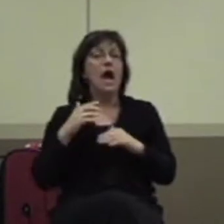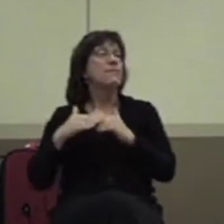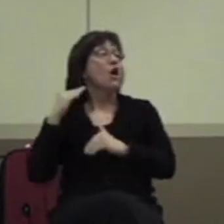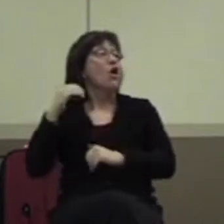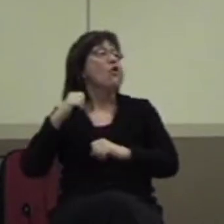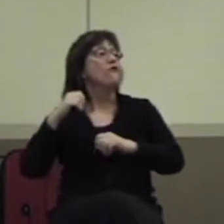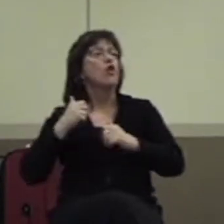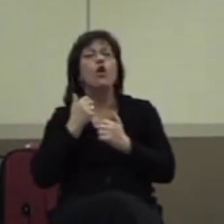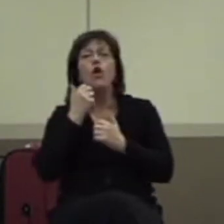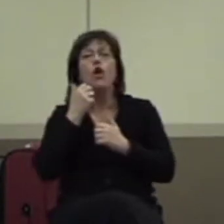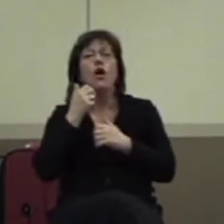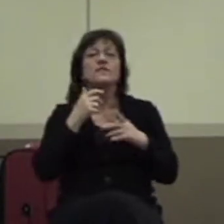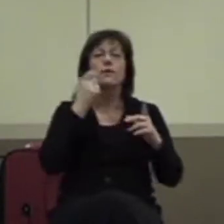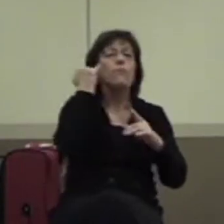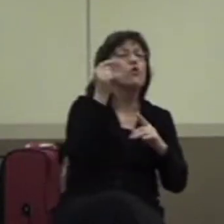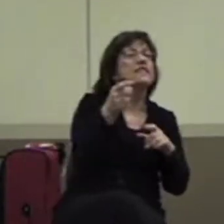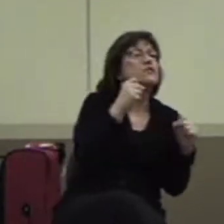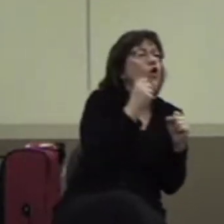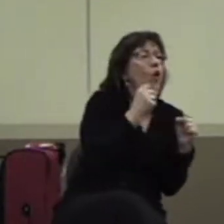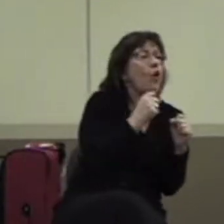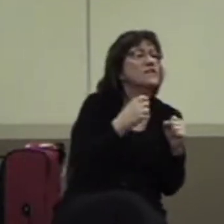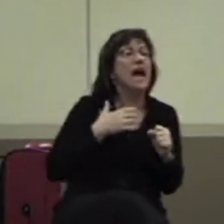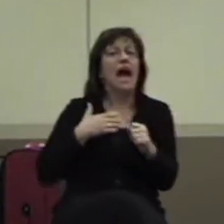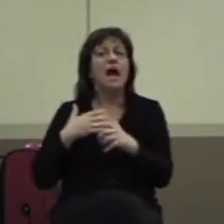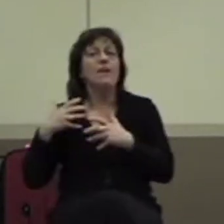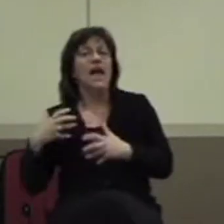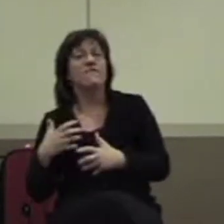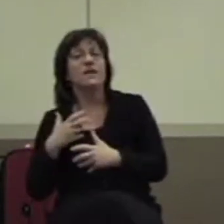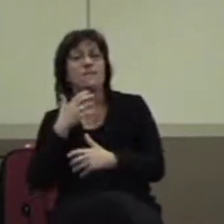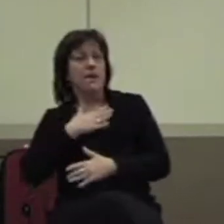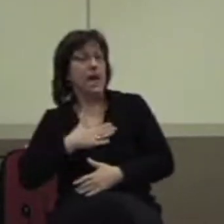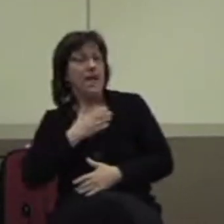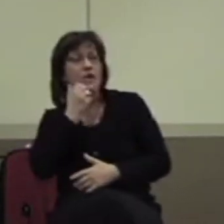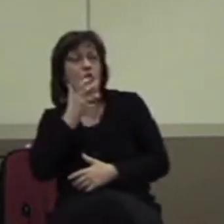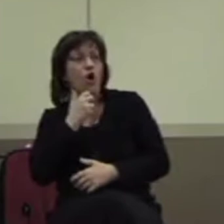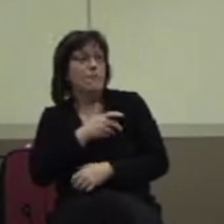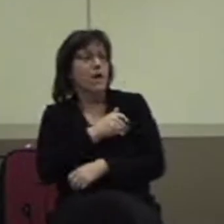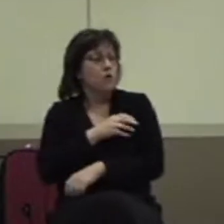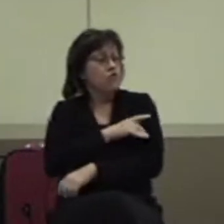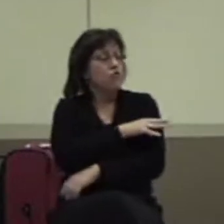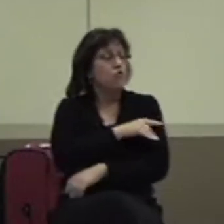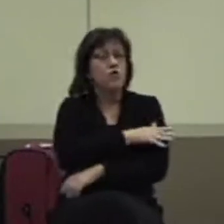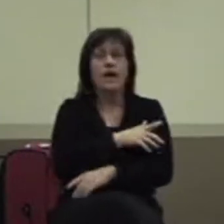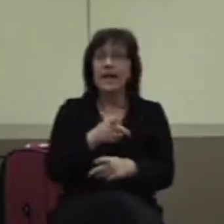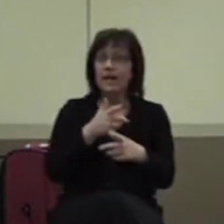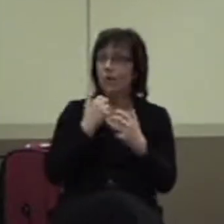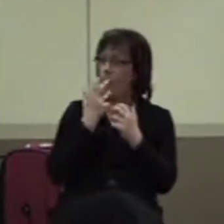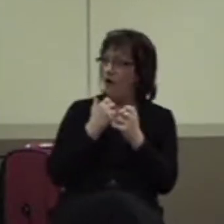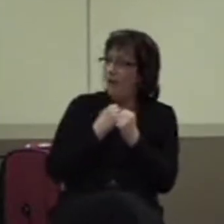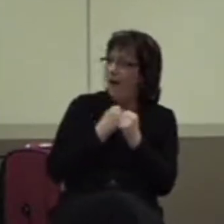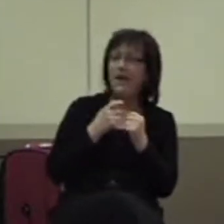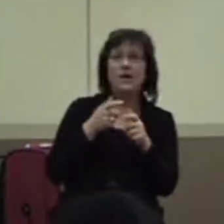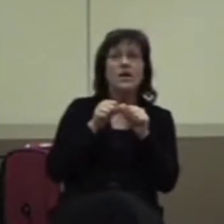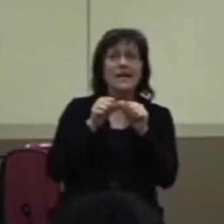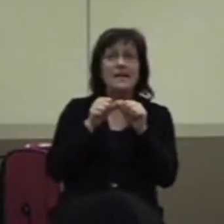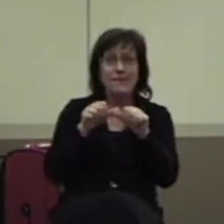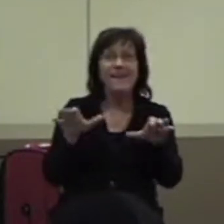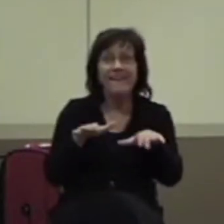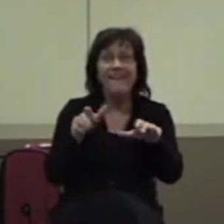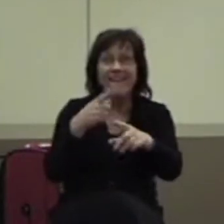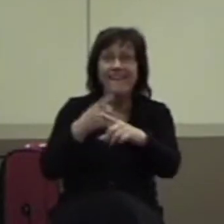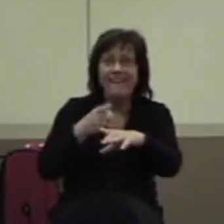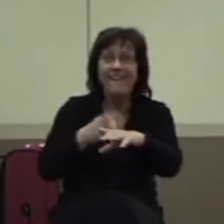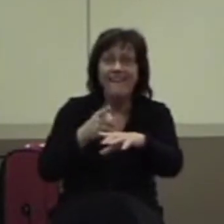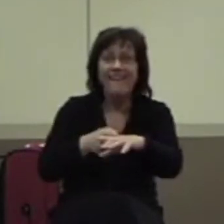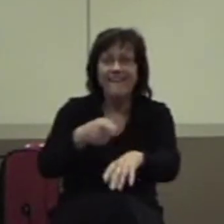my body is giving off body heat. So Terry is warming up. So what's Terry going to keep doing?